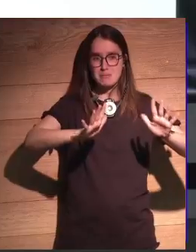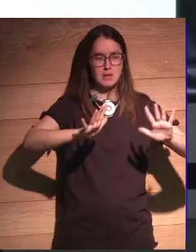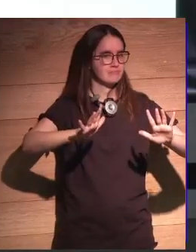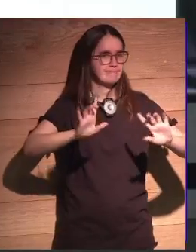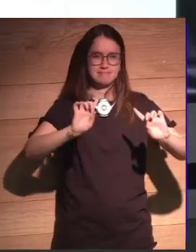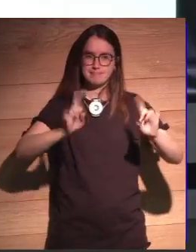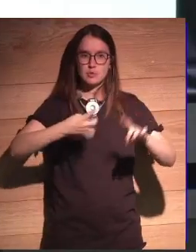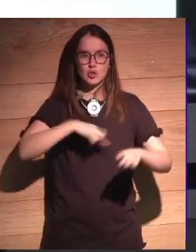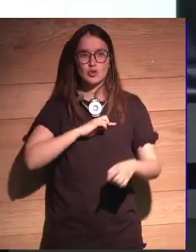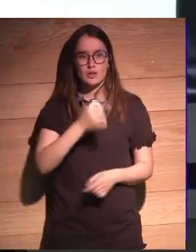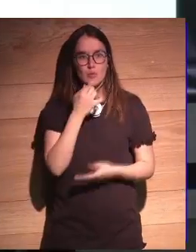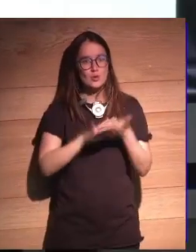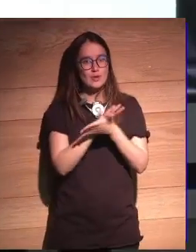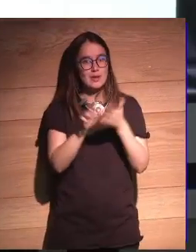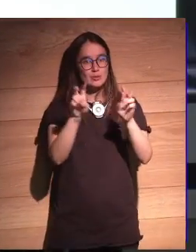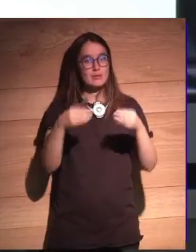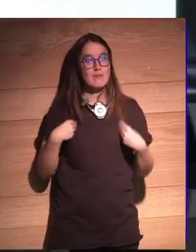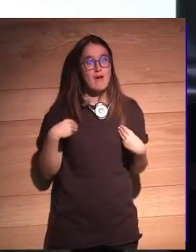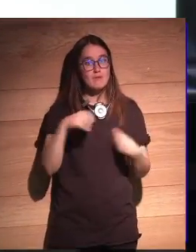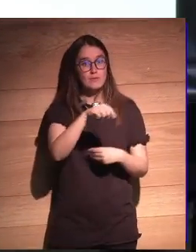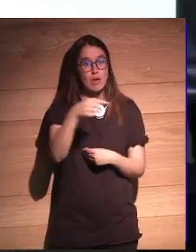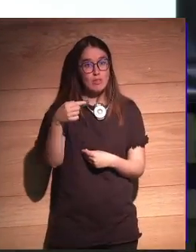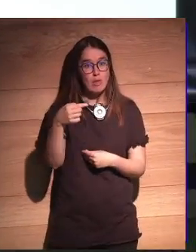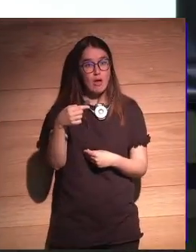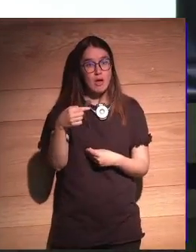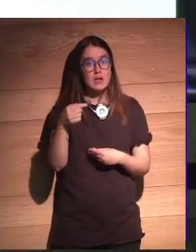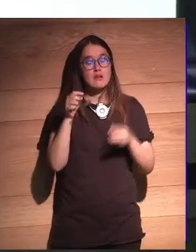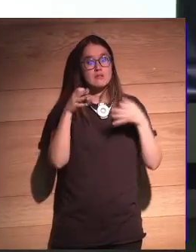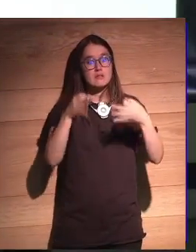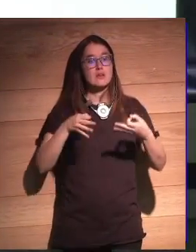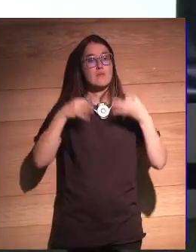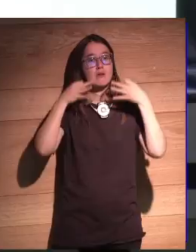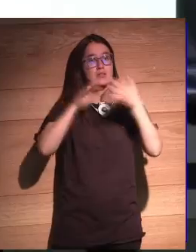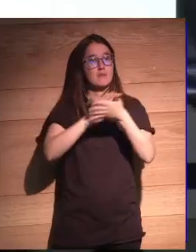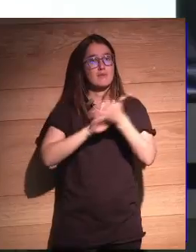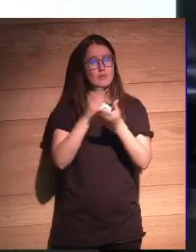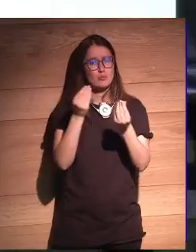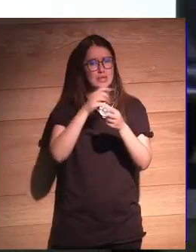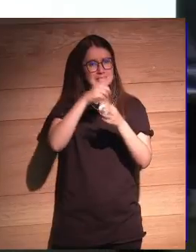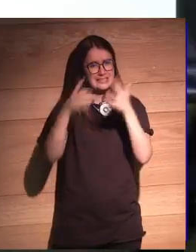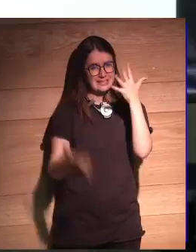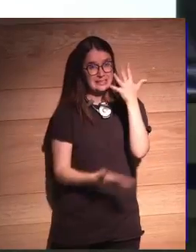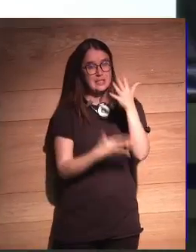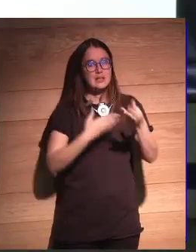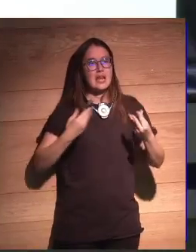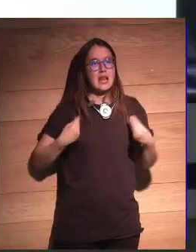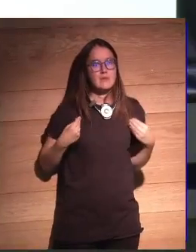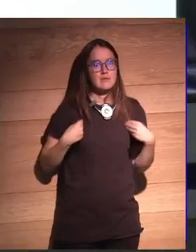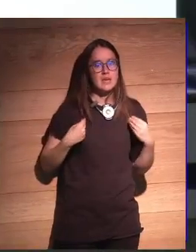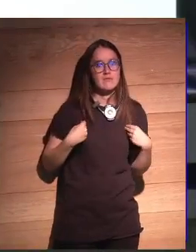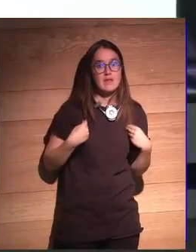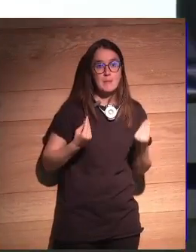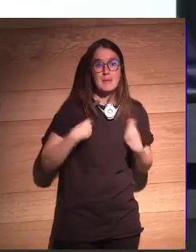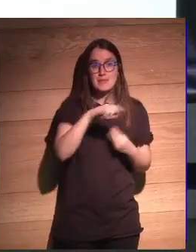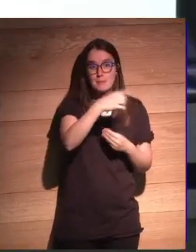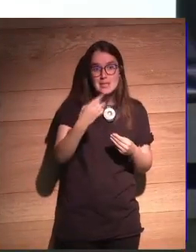housing, we are always going to be talking about so many things. Housing is not only about housing. Housing is always